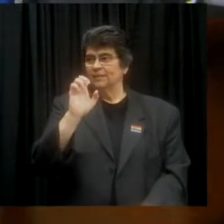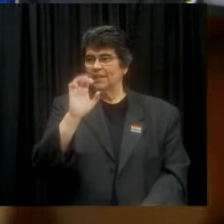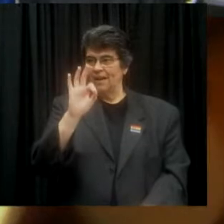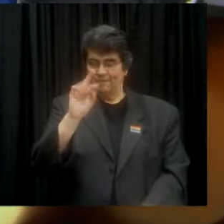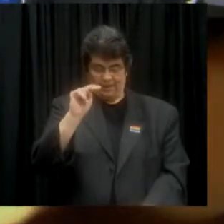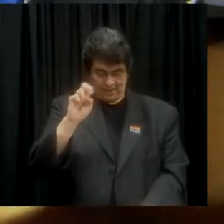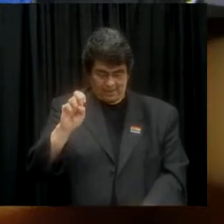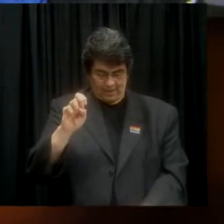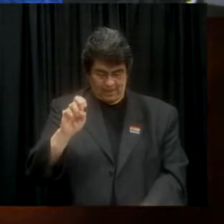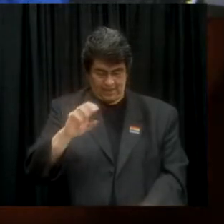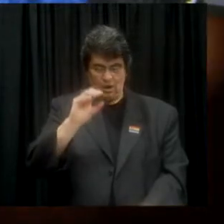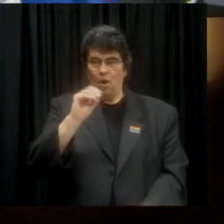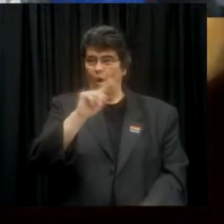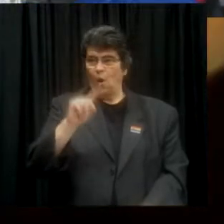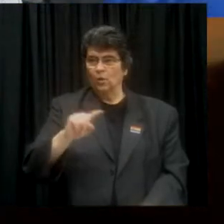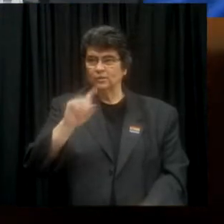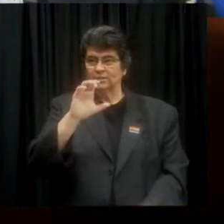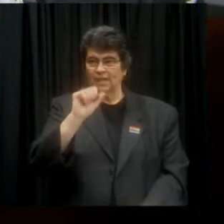Daphne Olski.